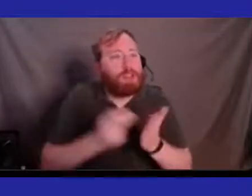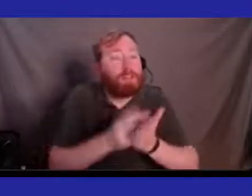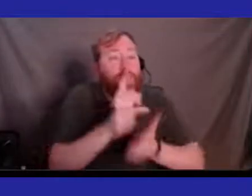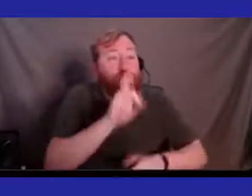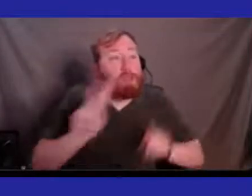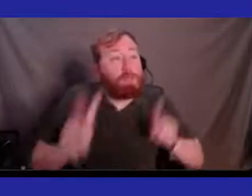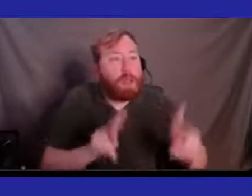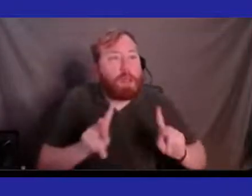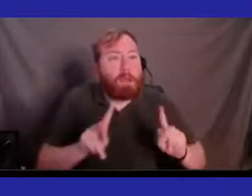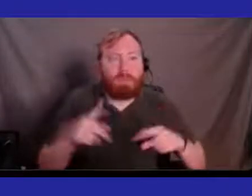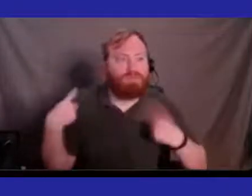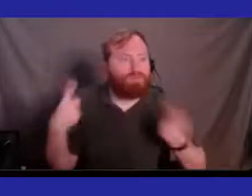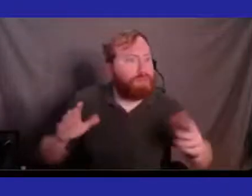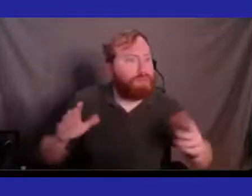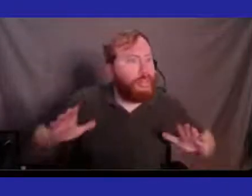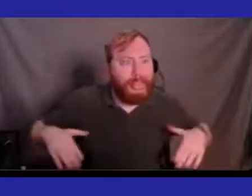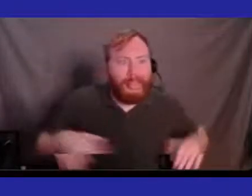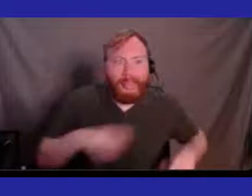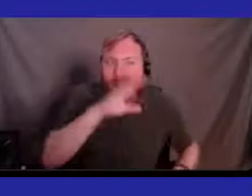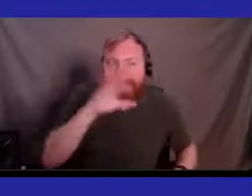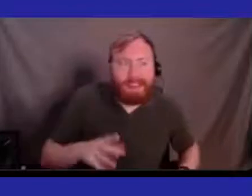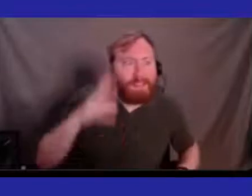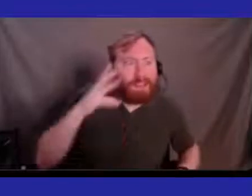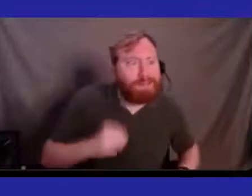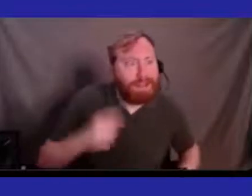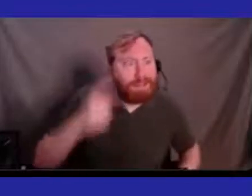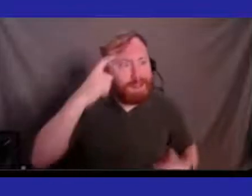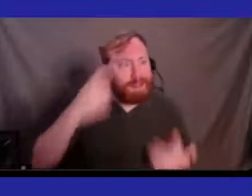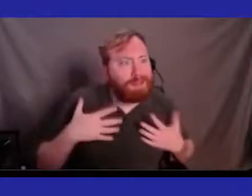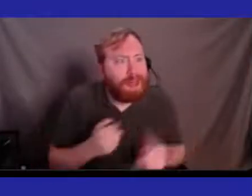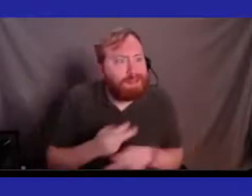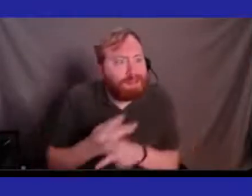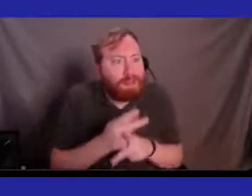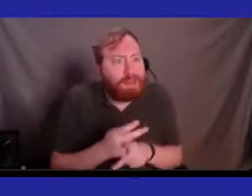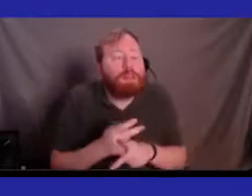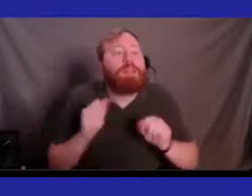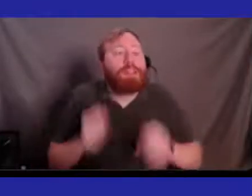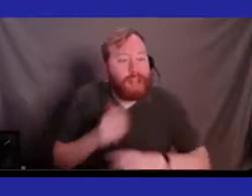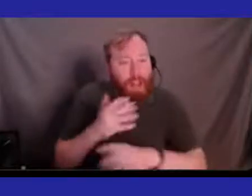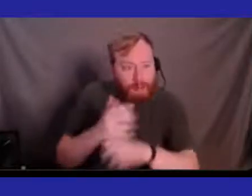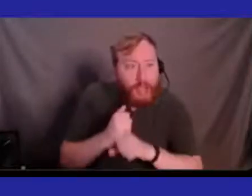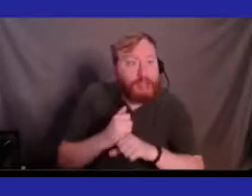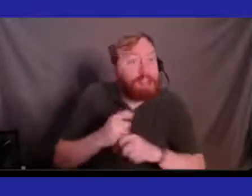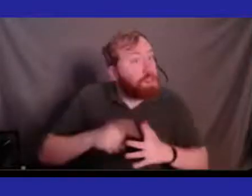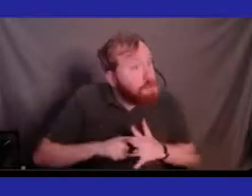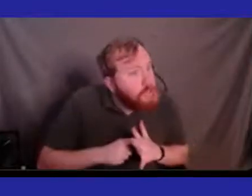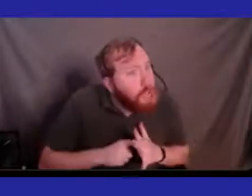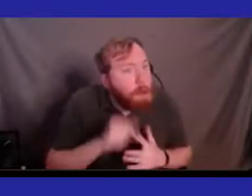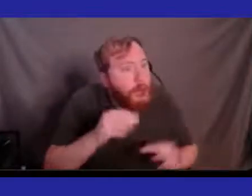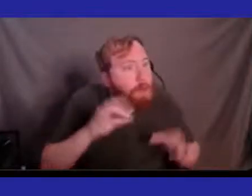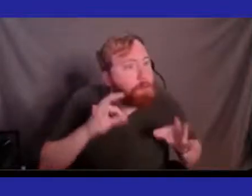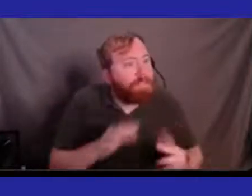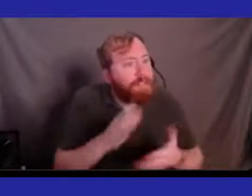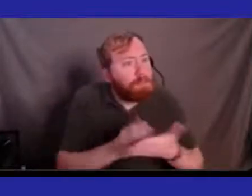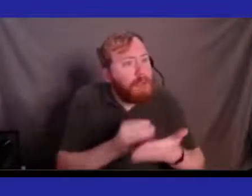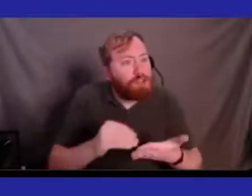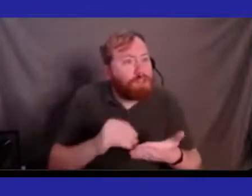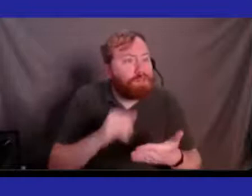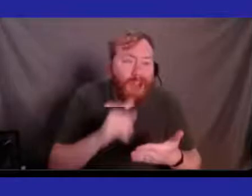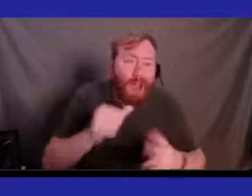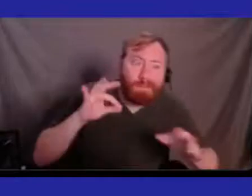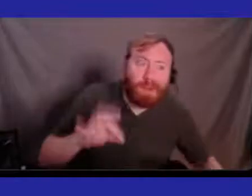been able to get mental health addressed to get some support. It's a beginning. It's nothing perfect. The budget was not perfect, but it's a great